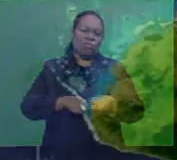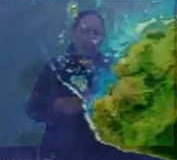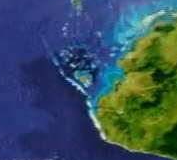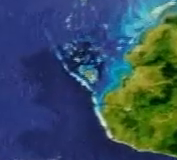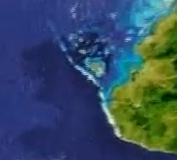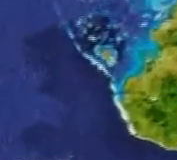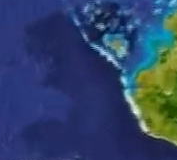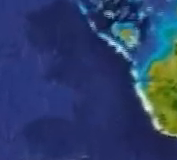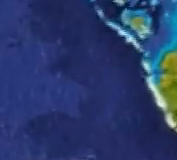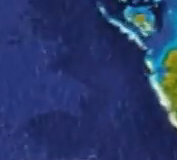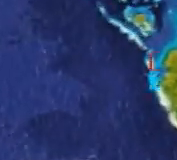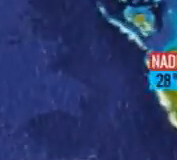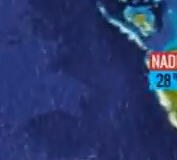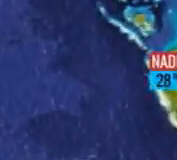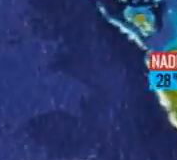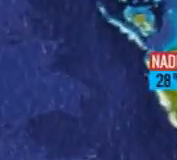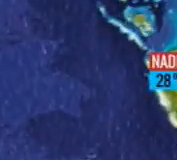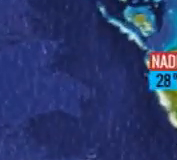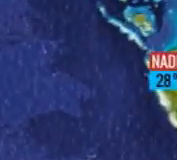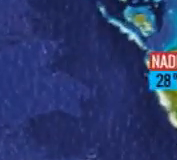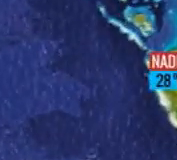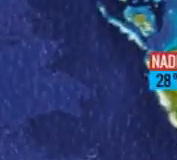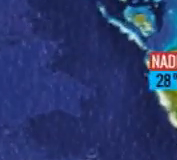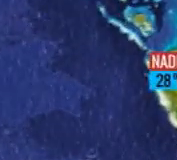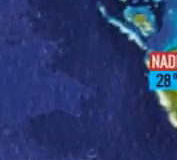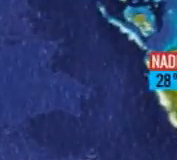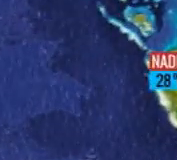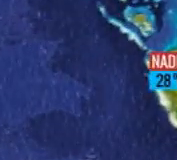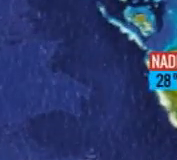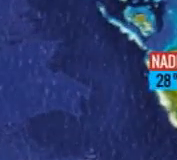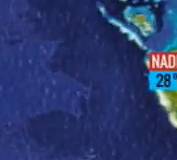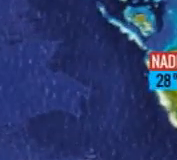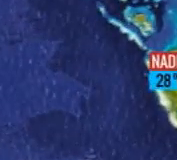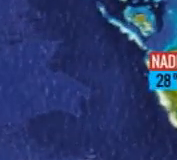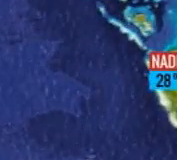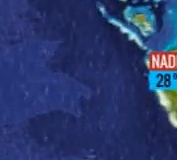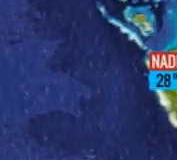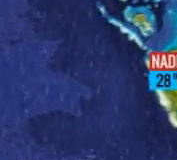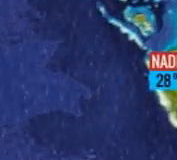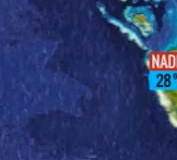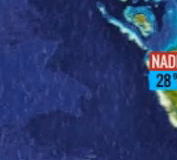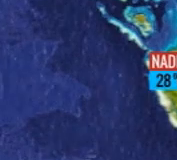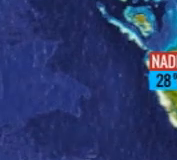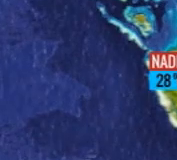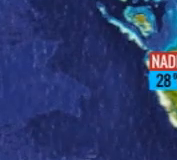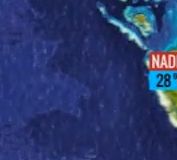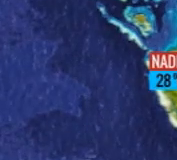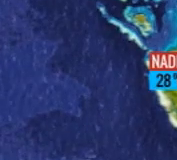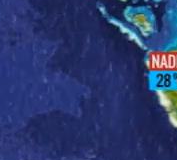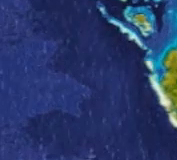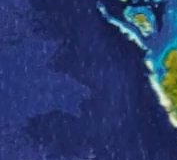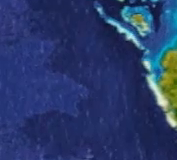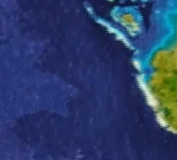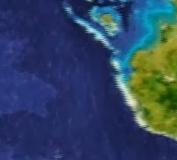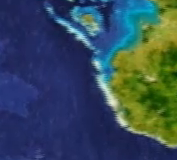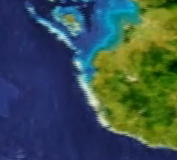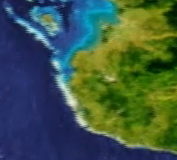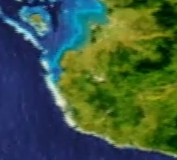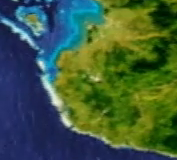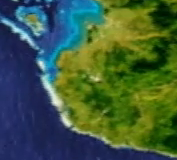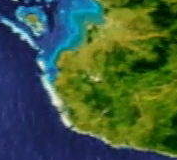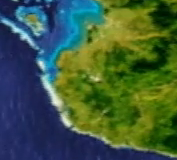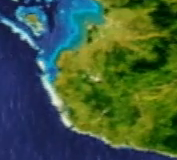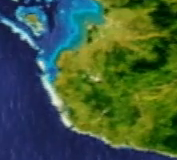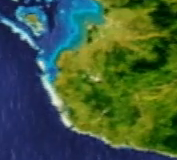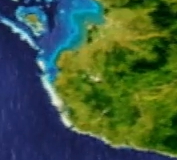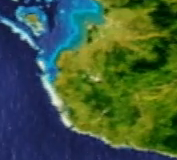weather map. Looking at the west, mainly fine conditions. It will be cool at night. Eastwards from Pacific Harbour to Suva, a mixture